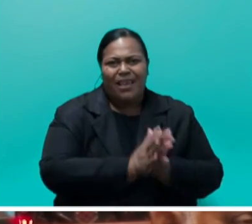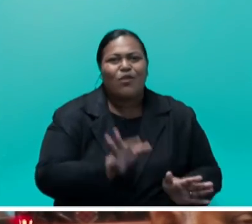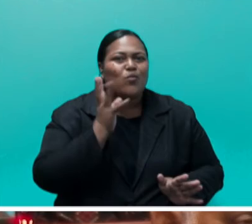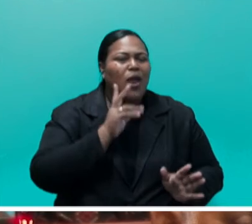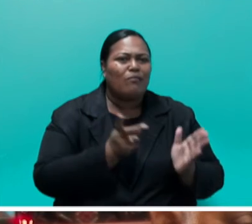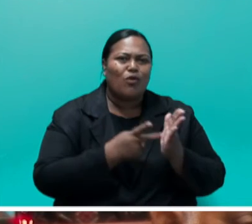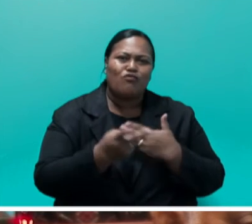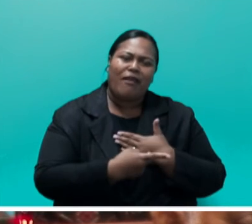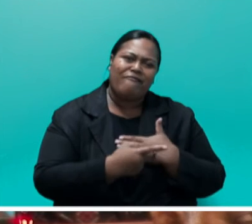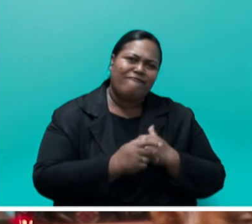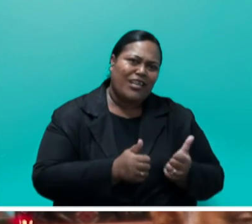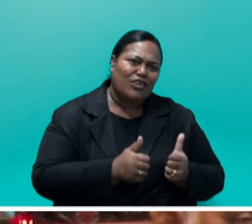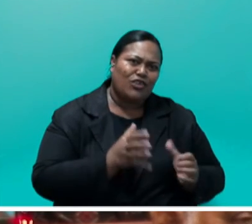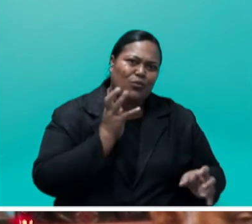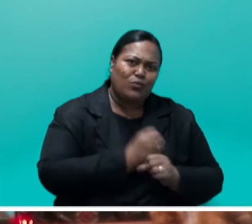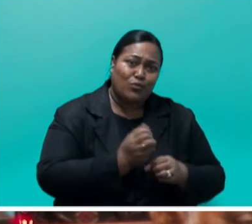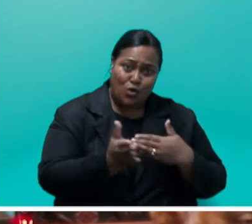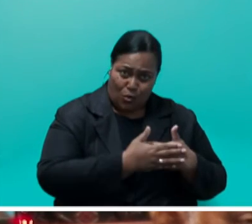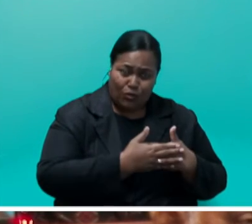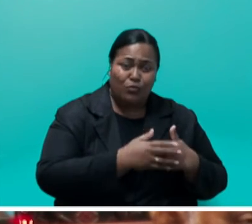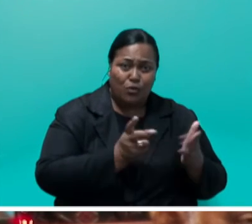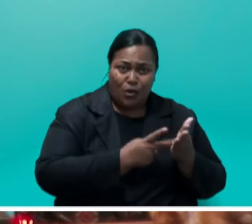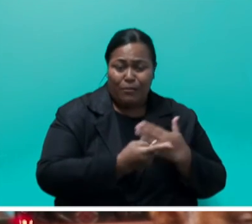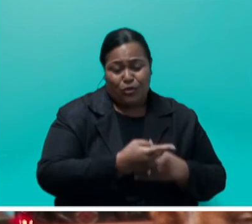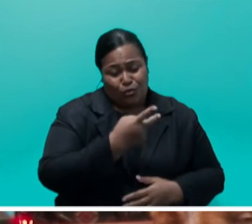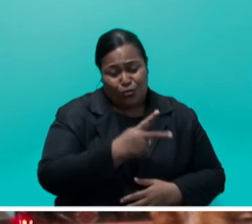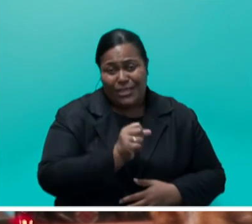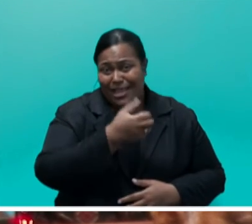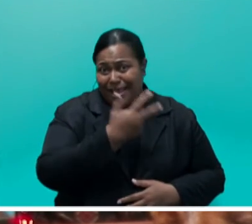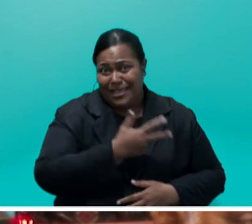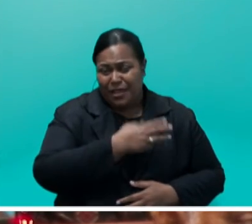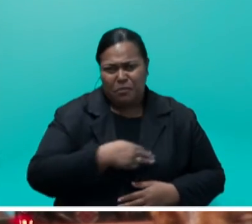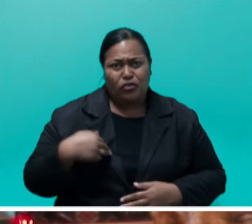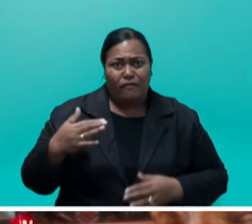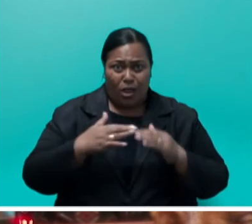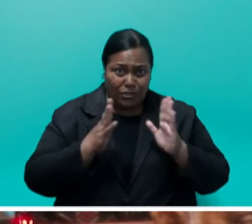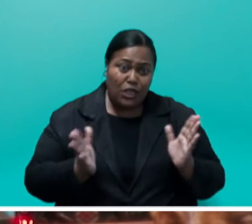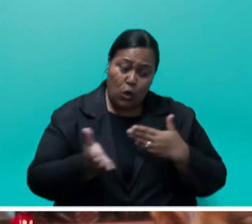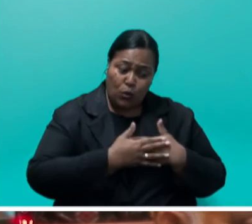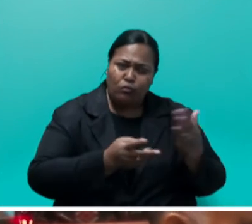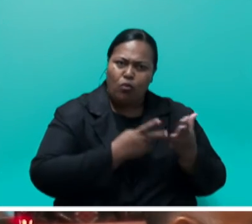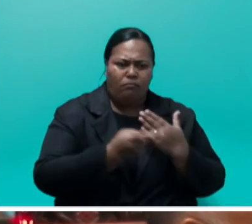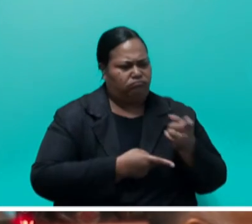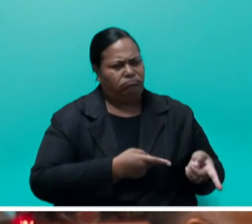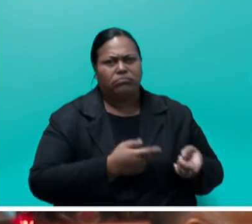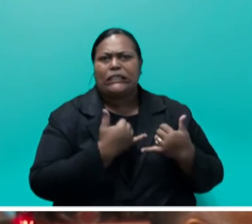shelved in 2018 by the Ministry of Housing. Mr. Speaker,